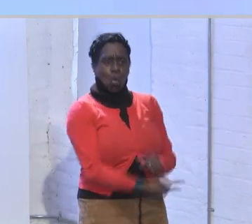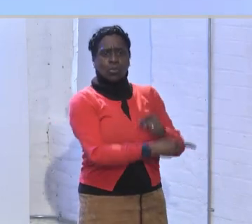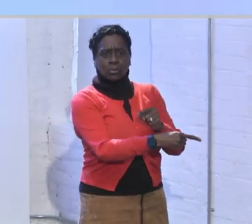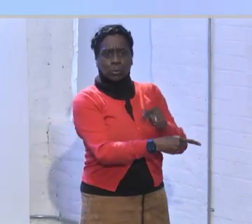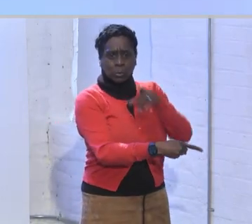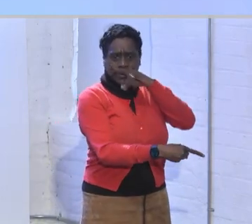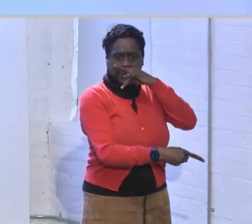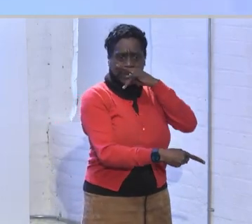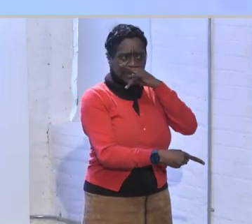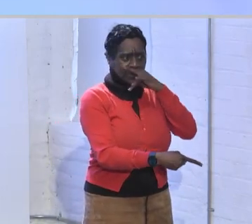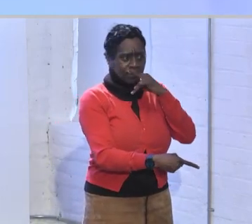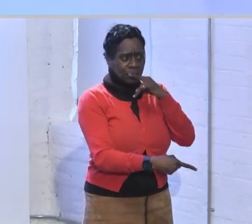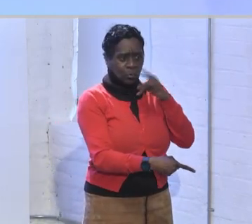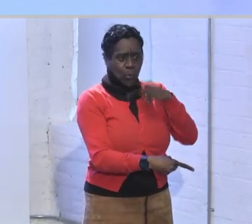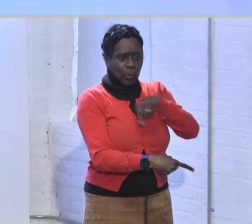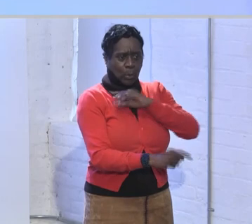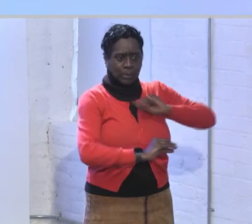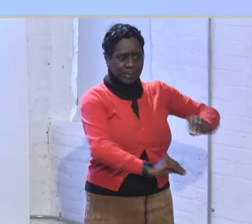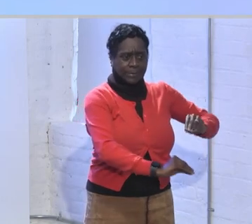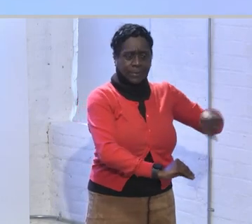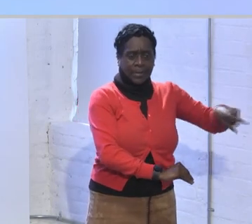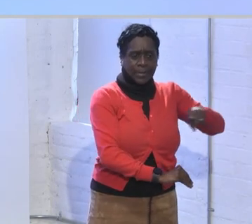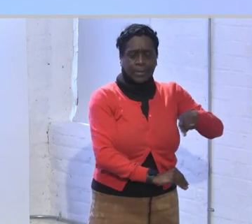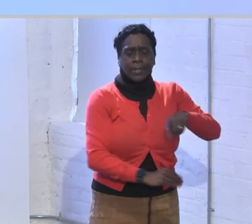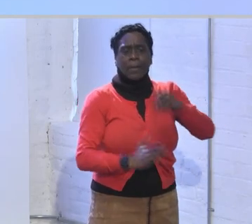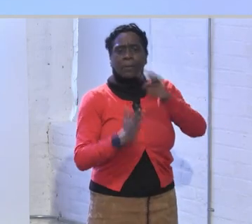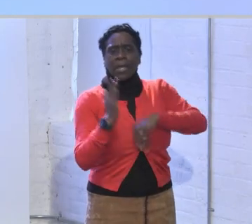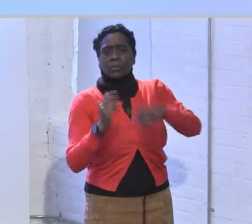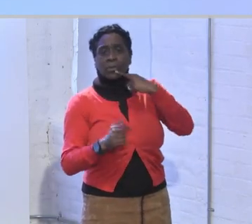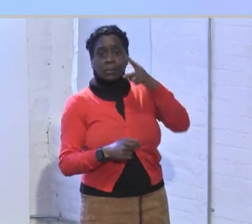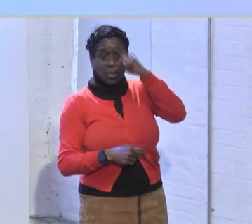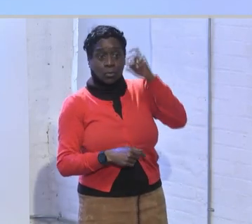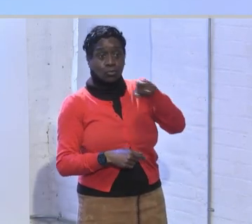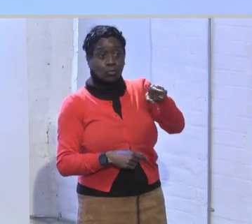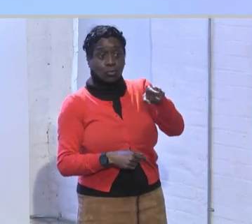helpful. Matt Chandler, I love this quote, said,